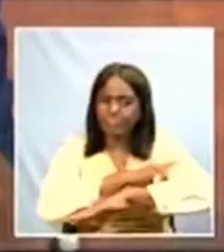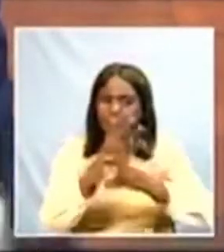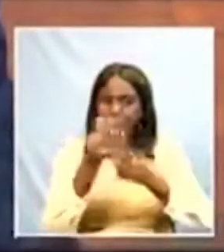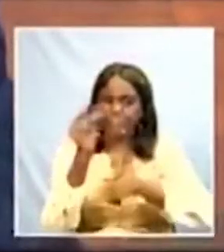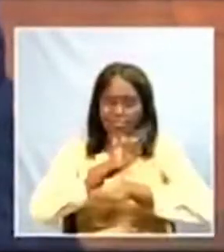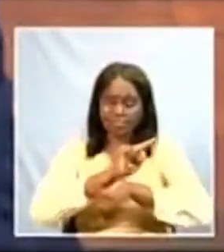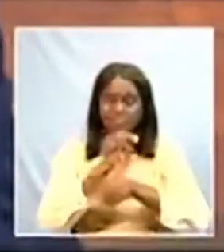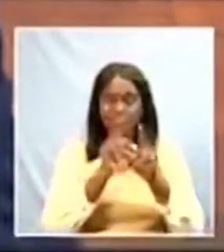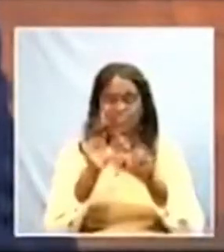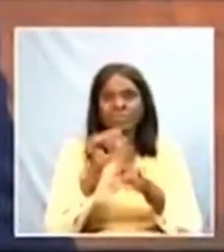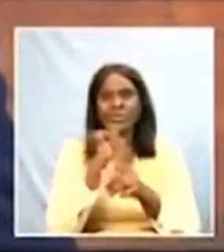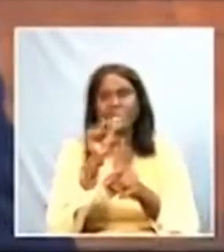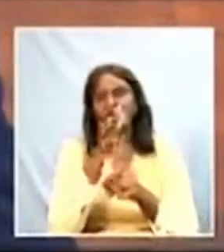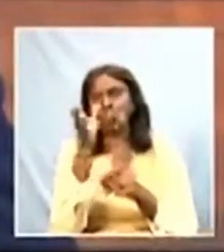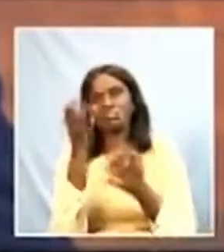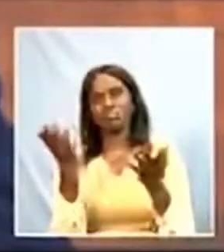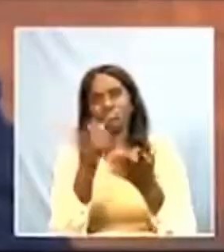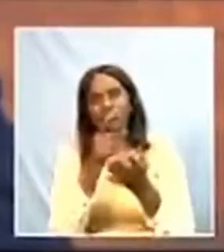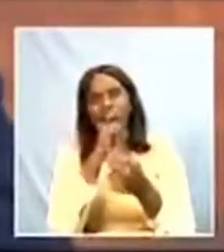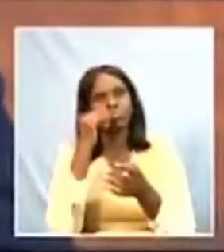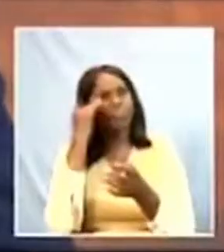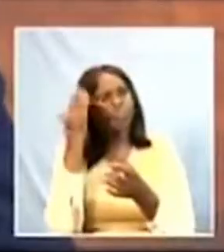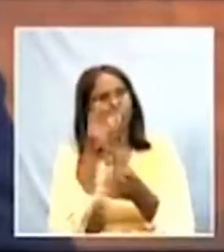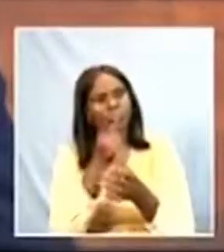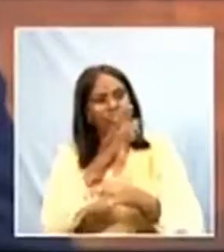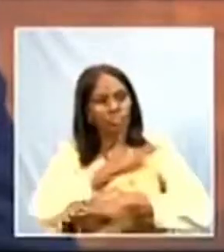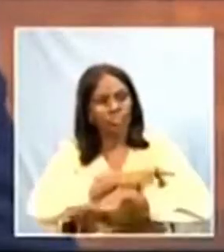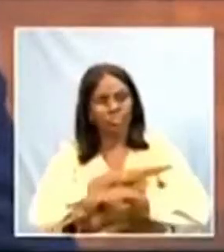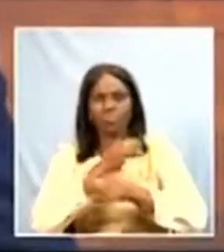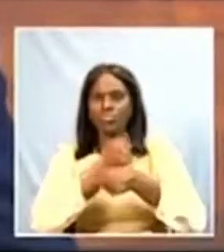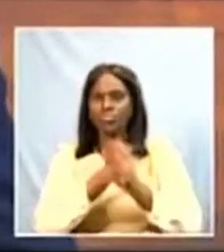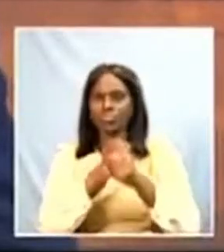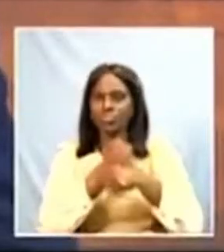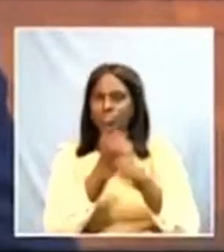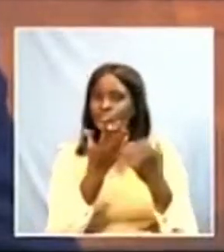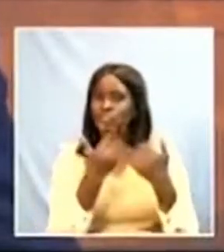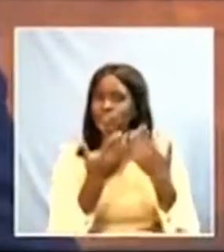the director was not going there. So you didn't know that desks are being manufactured.